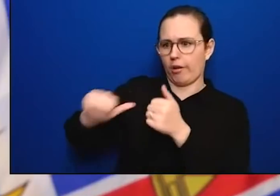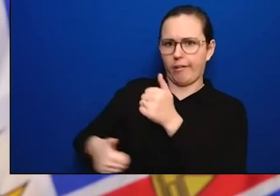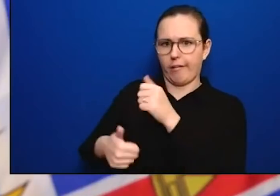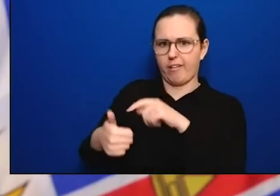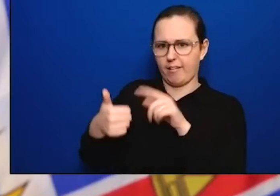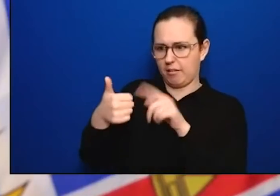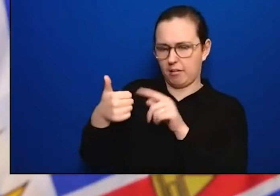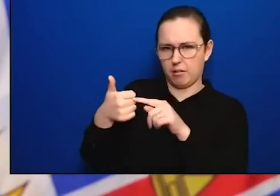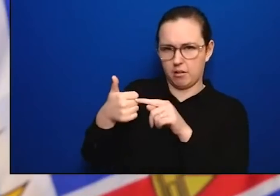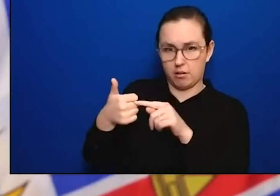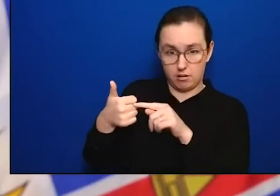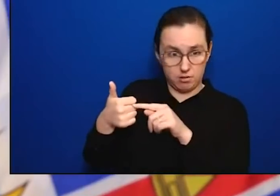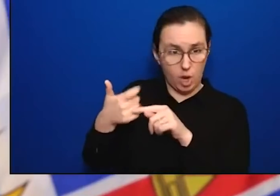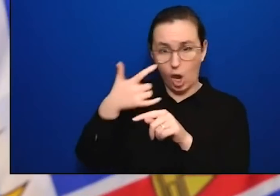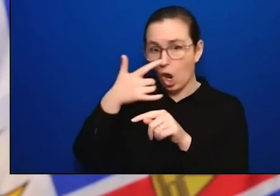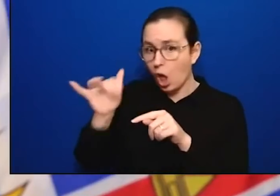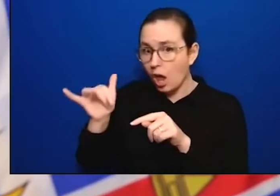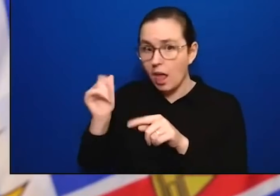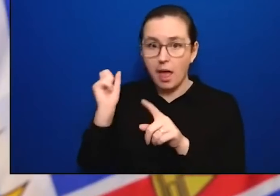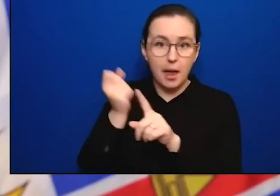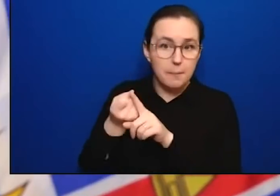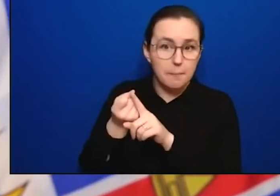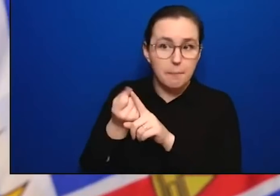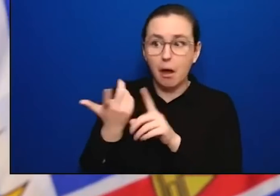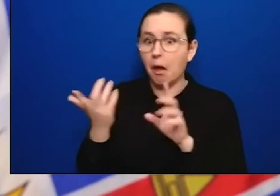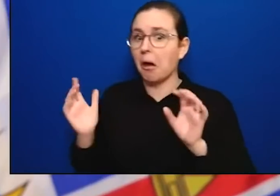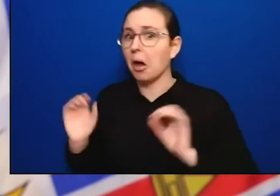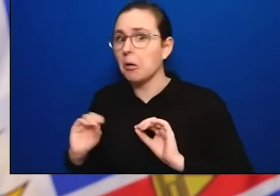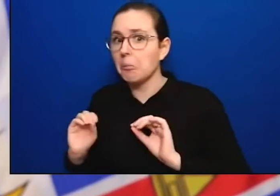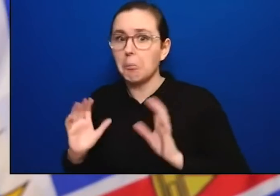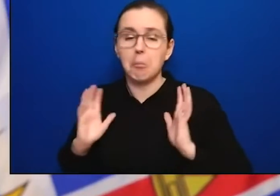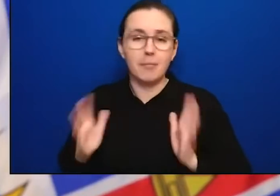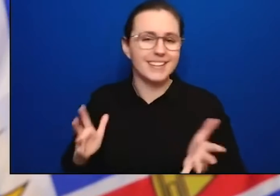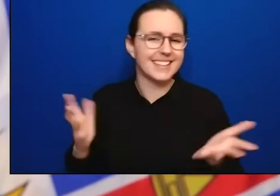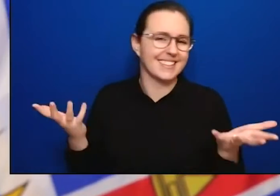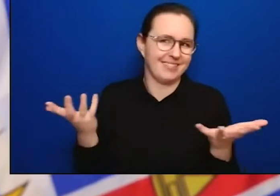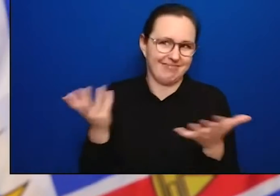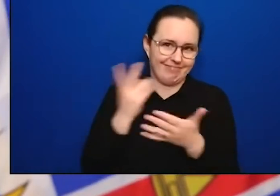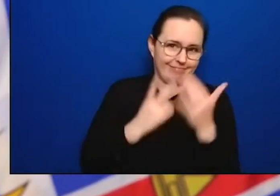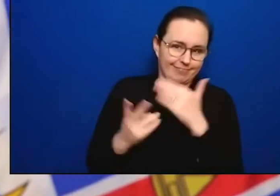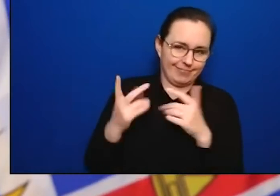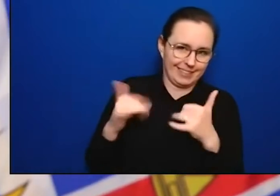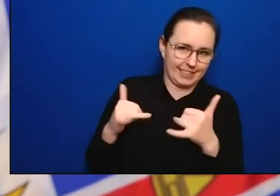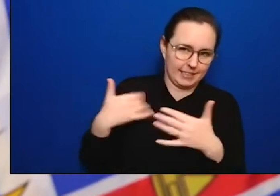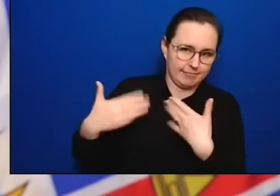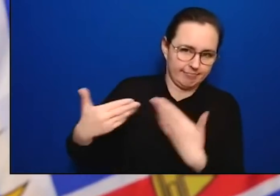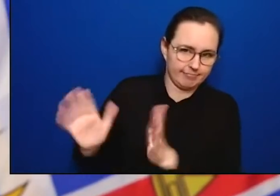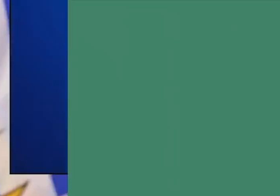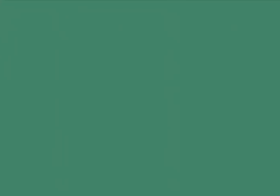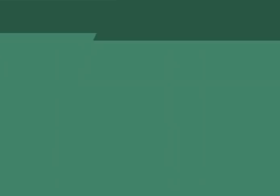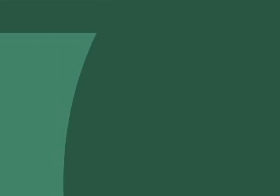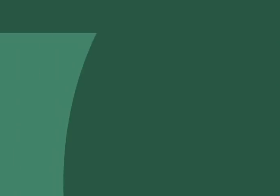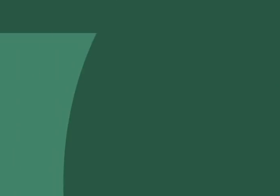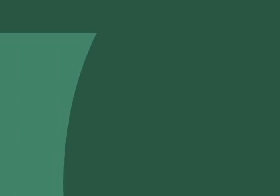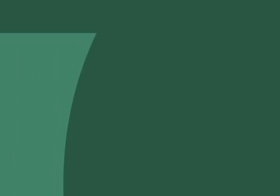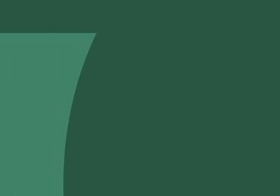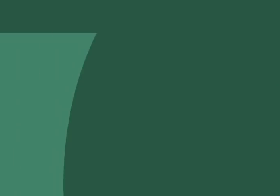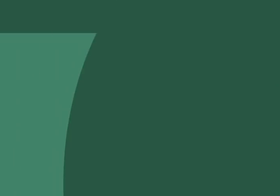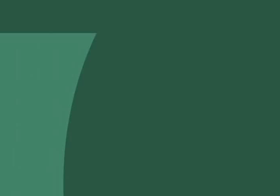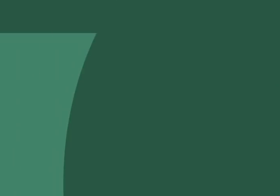So yet to know really what the overall impact is going to be, or if any.